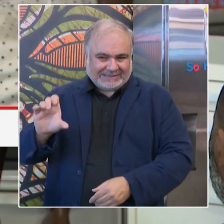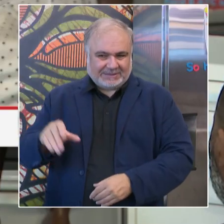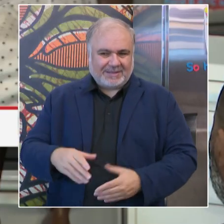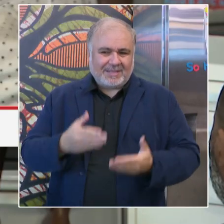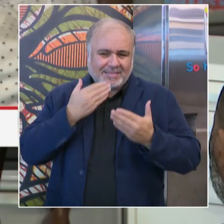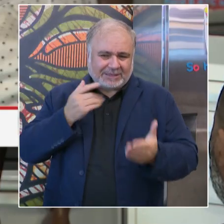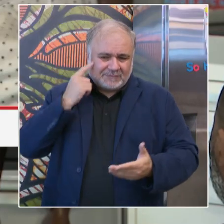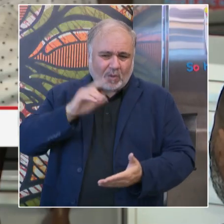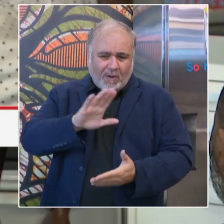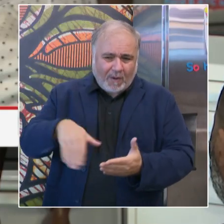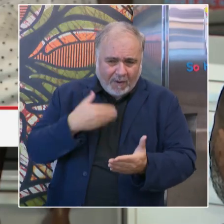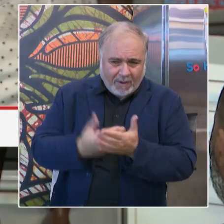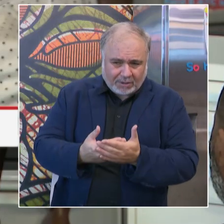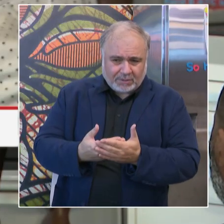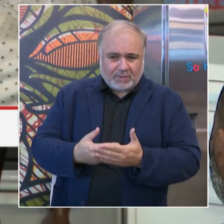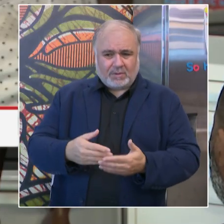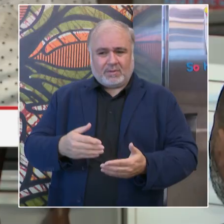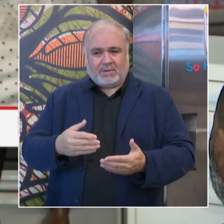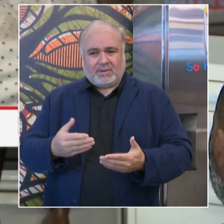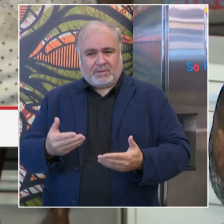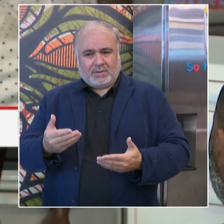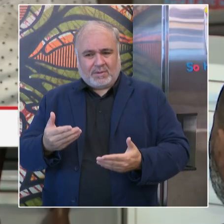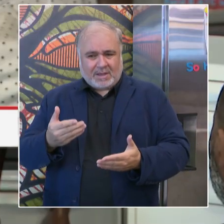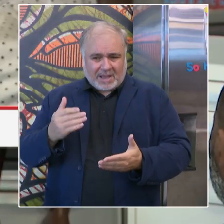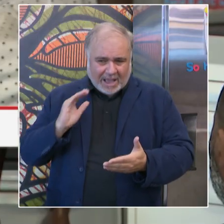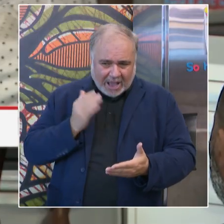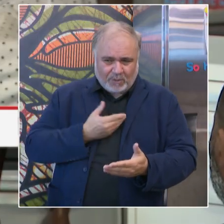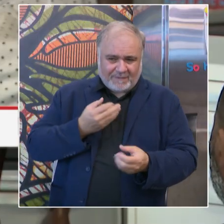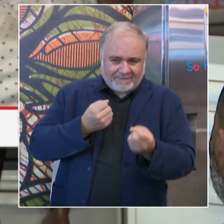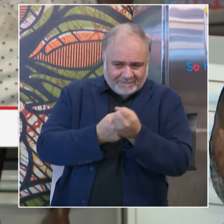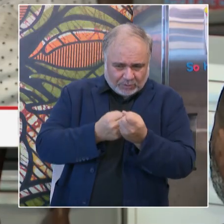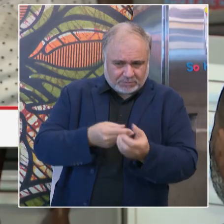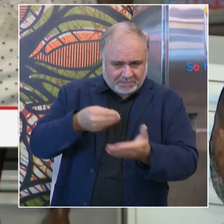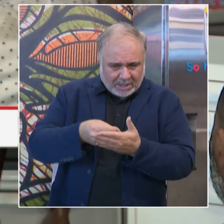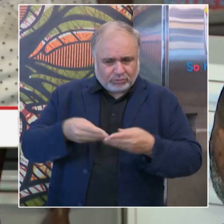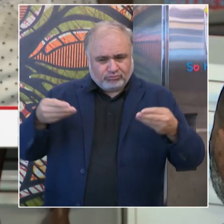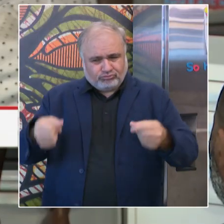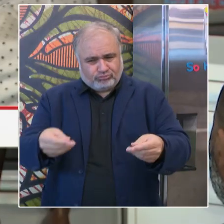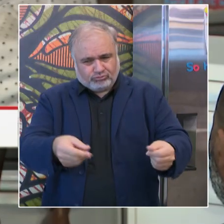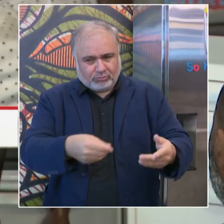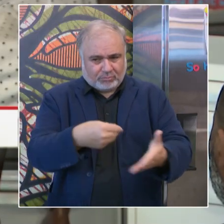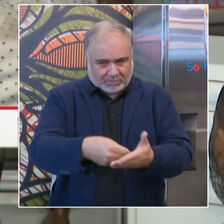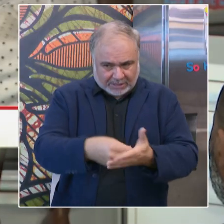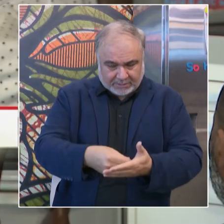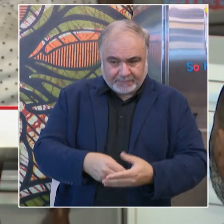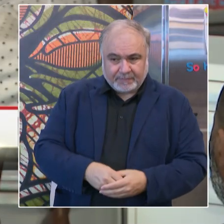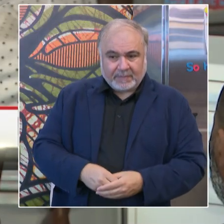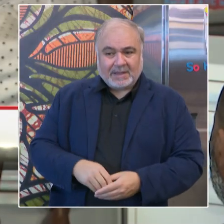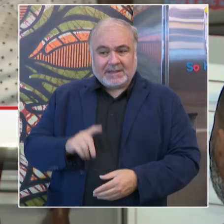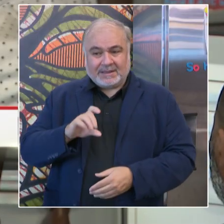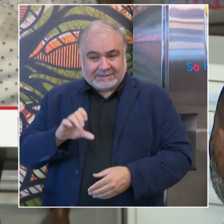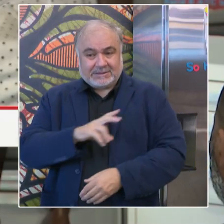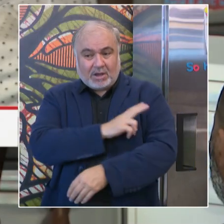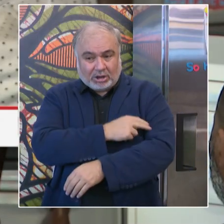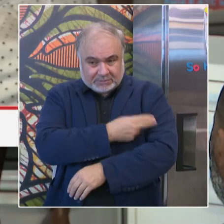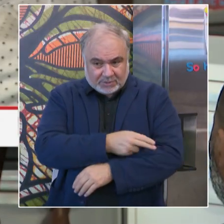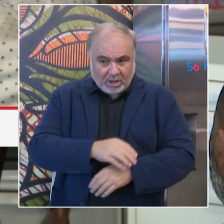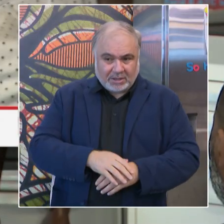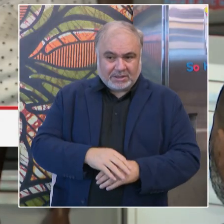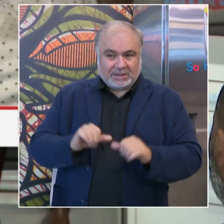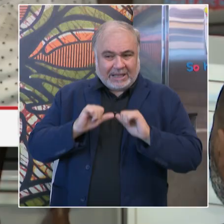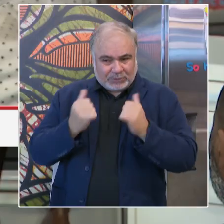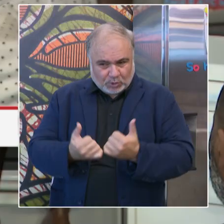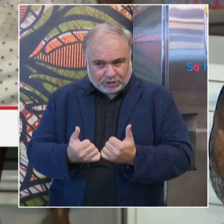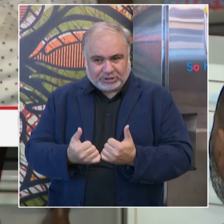Whitman Walker, at the DC Hospital Association, and from our State Board